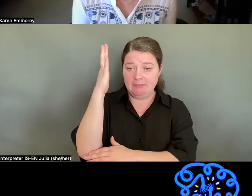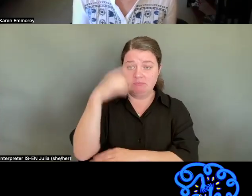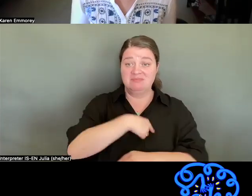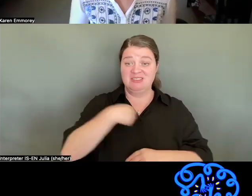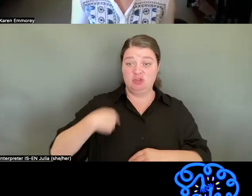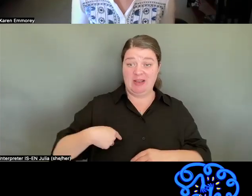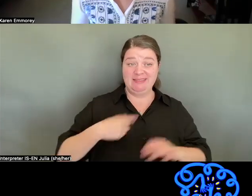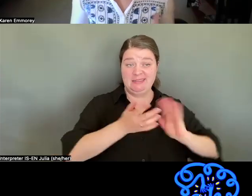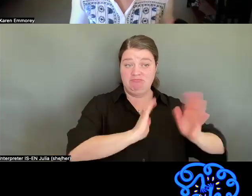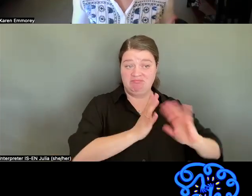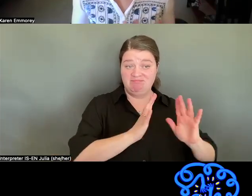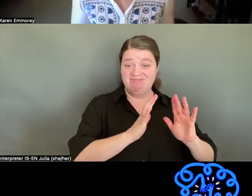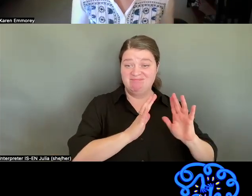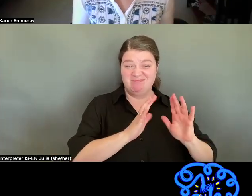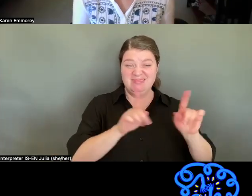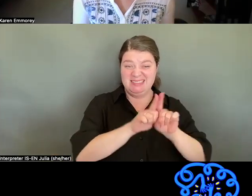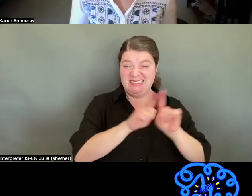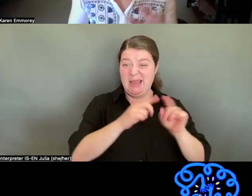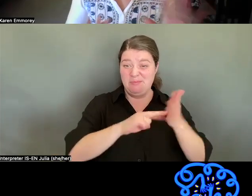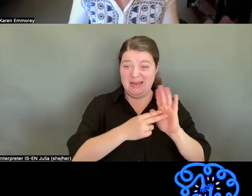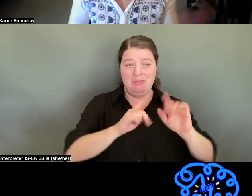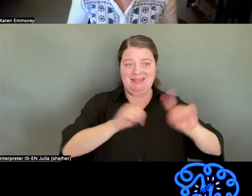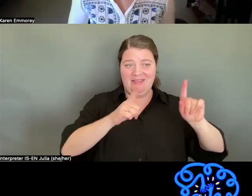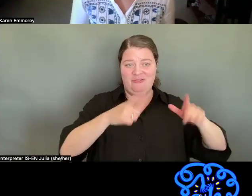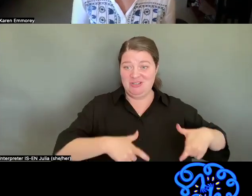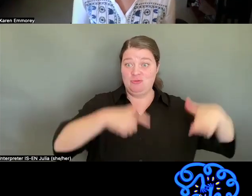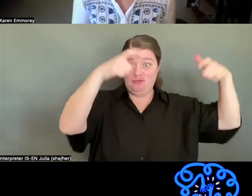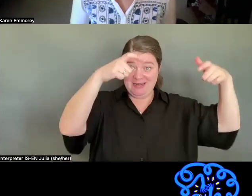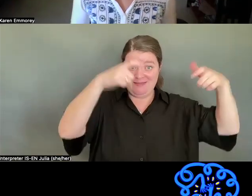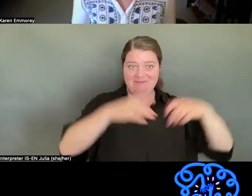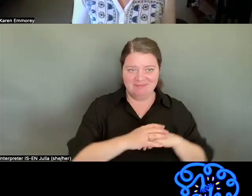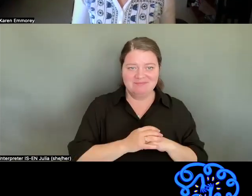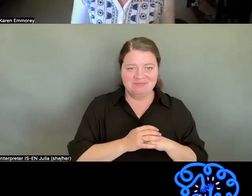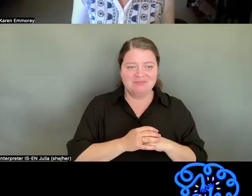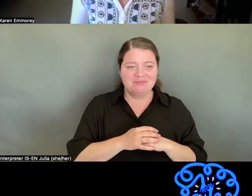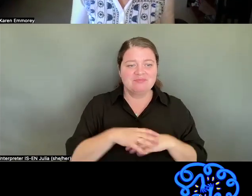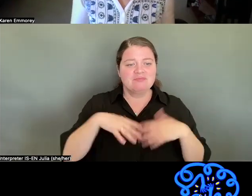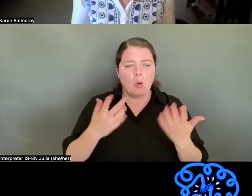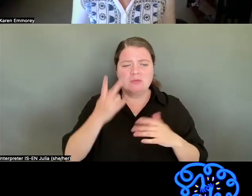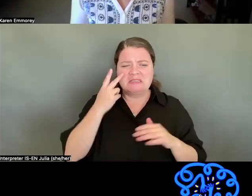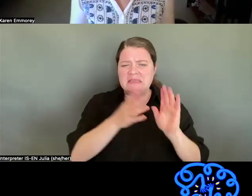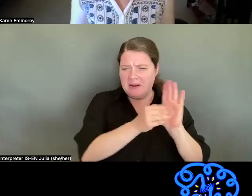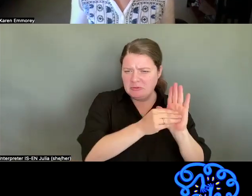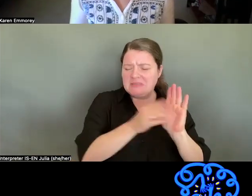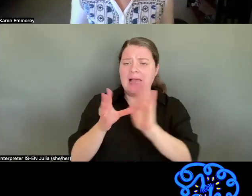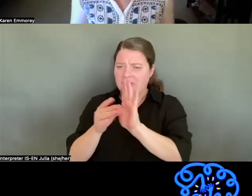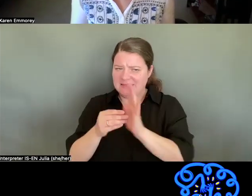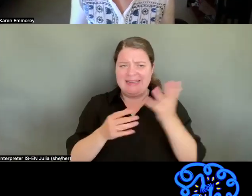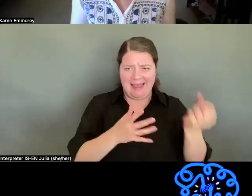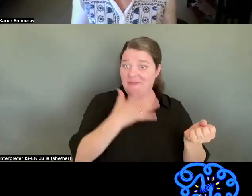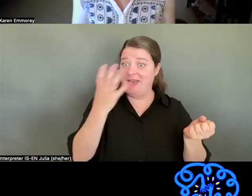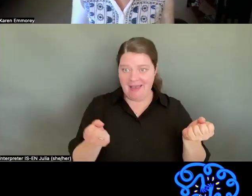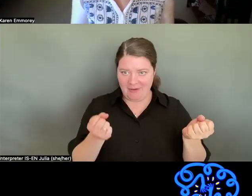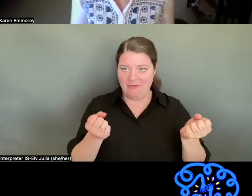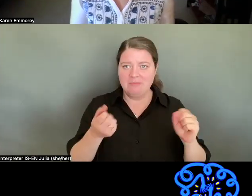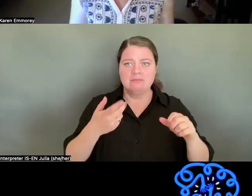tree, which has different types of iconicity. Within both of those language, iconicity, or these forms, are unconventionalized,